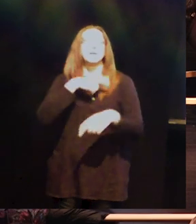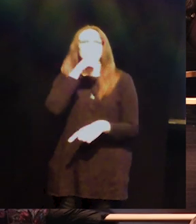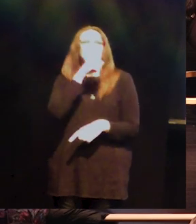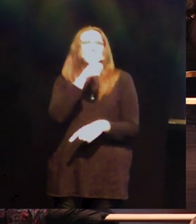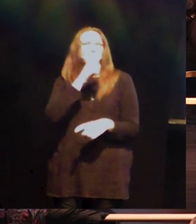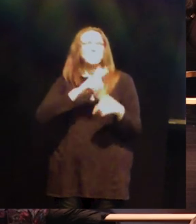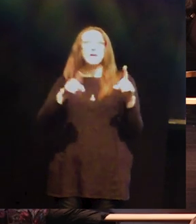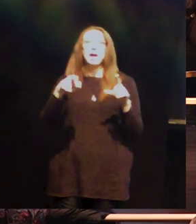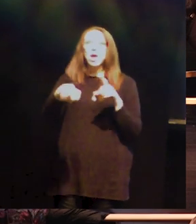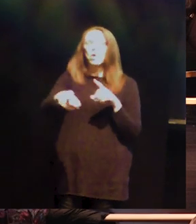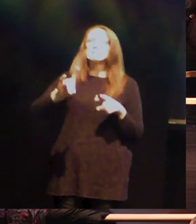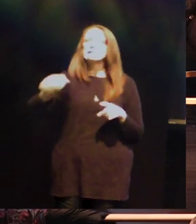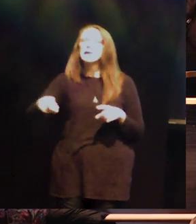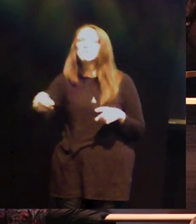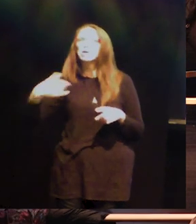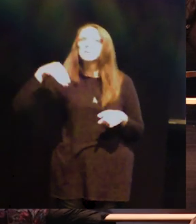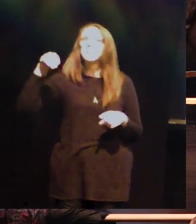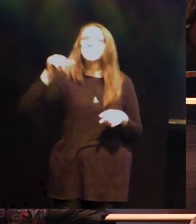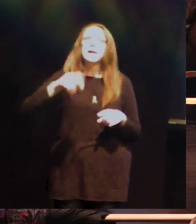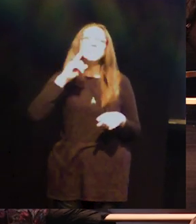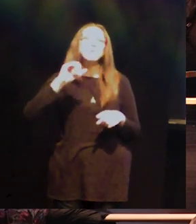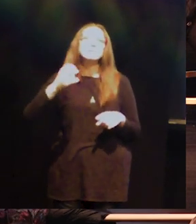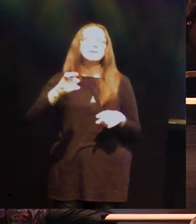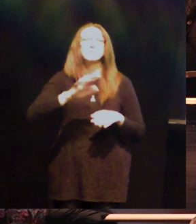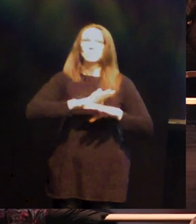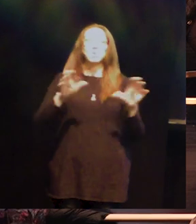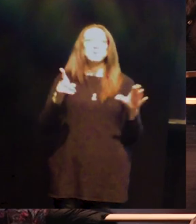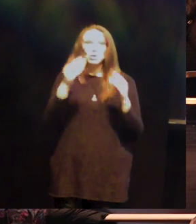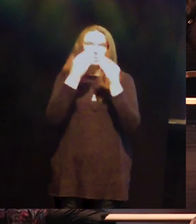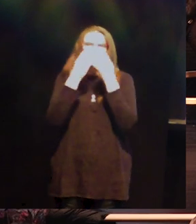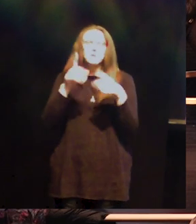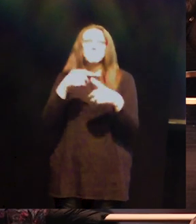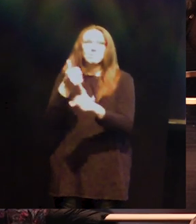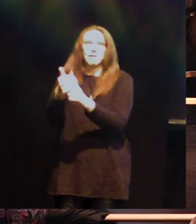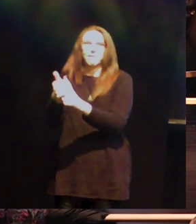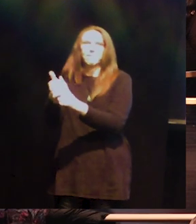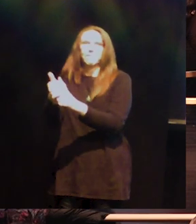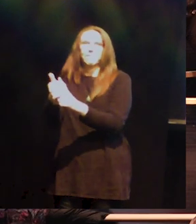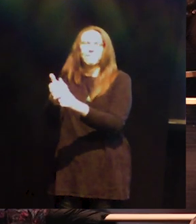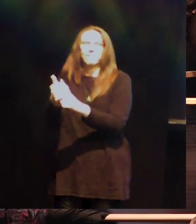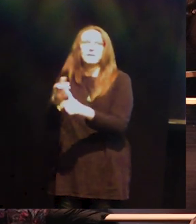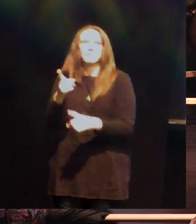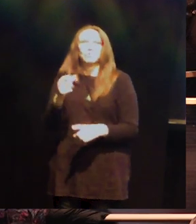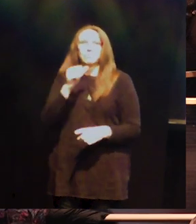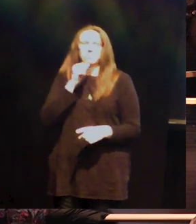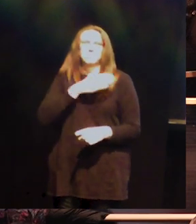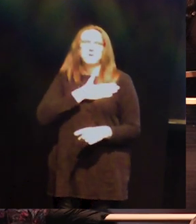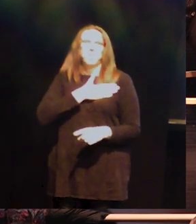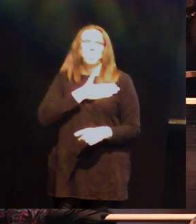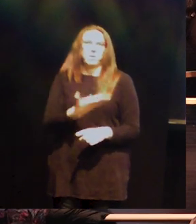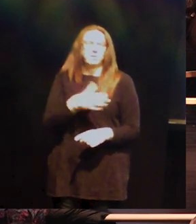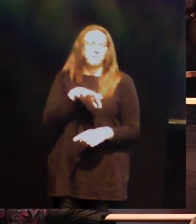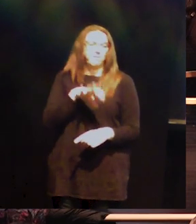not about, oh, she's disabled, so she has to pay for sex, because nobody cares about her. It's, no, she doesn't care about herself, mm-hmm. and she's unwilling to